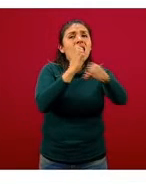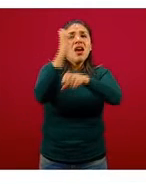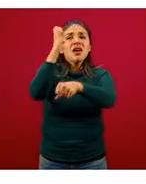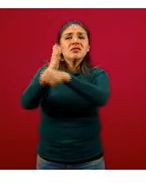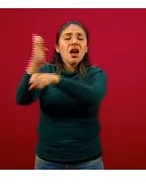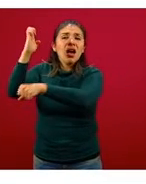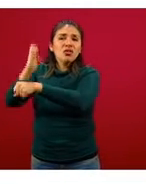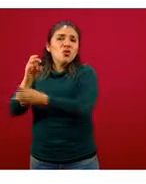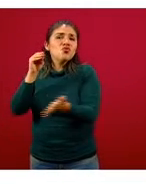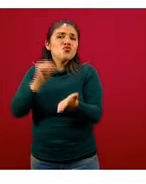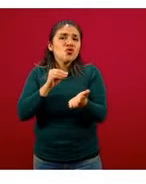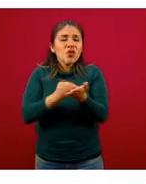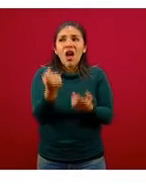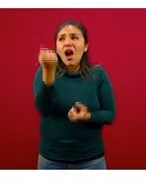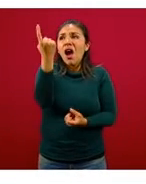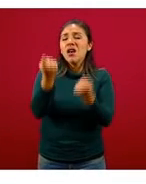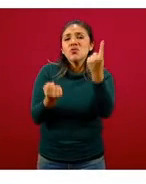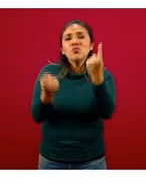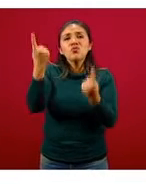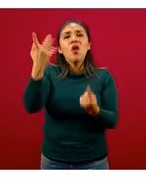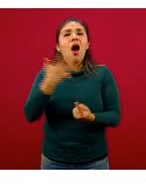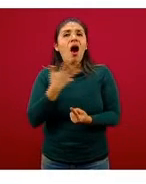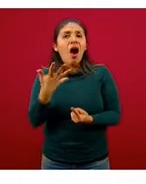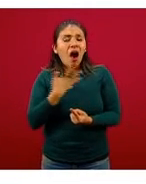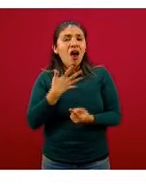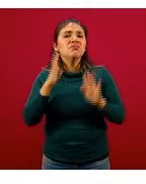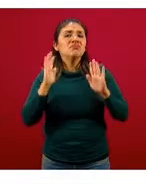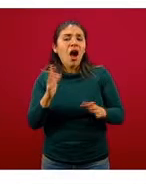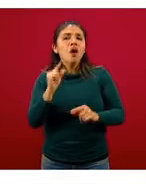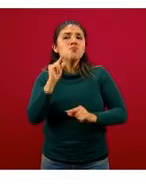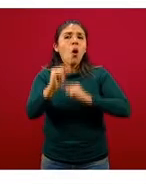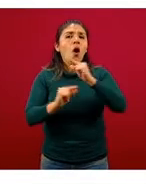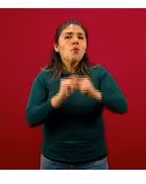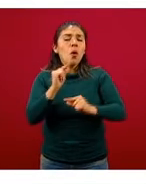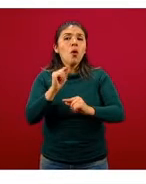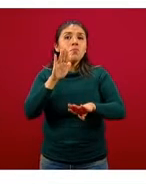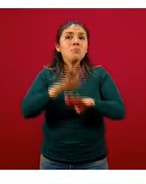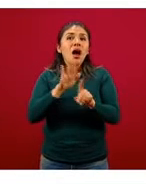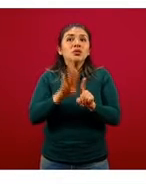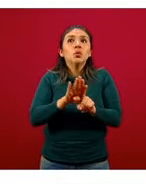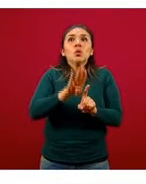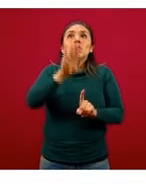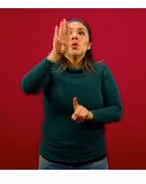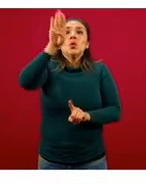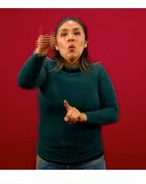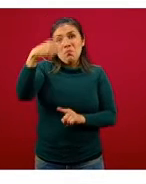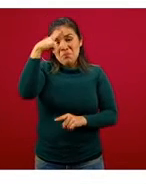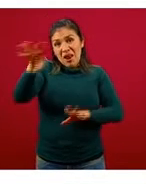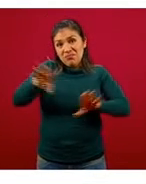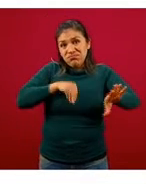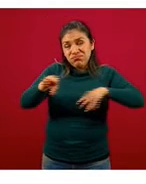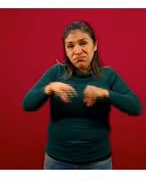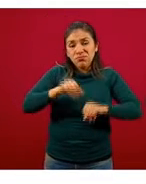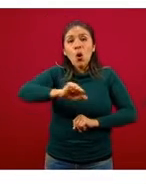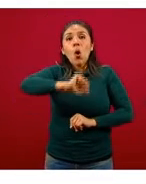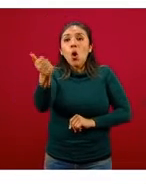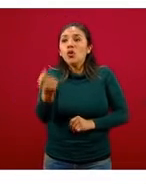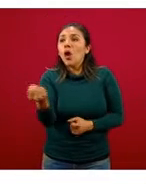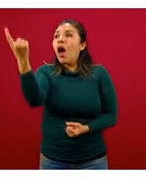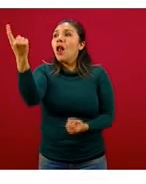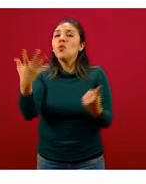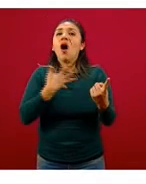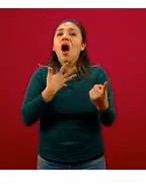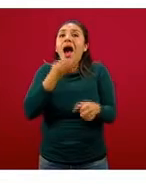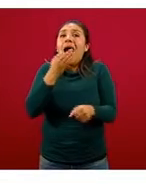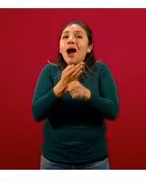and this is to be expected because several states within the country are just about